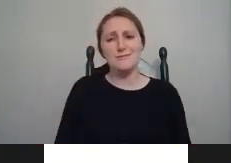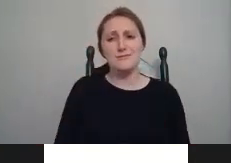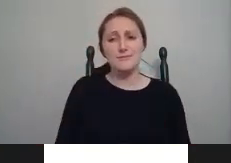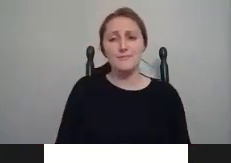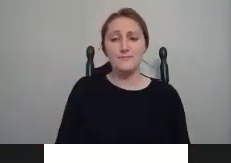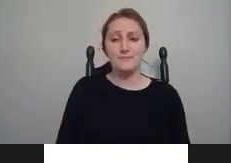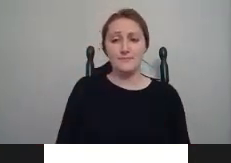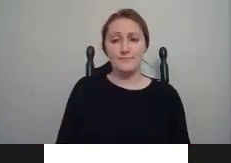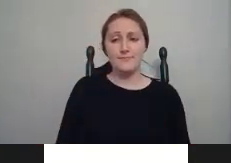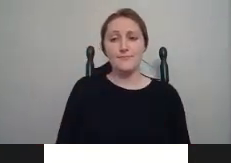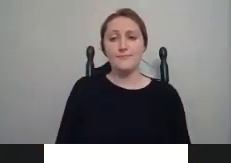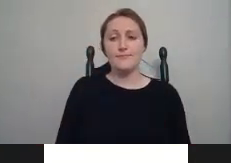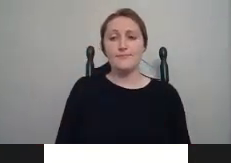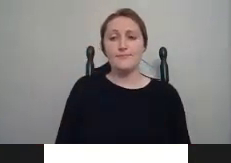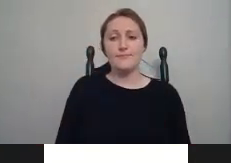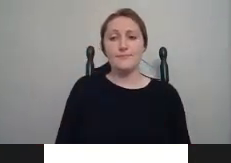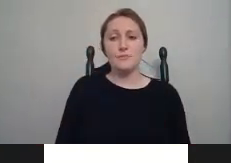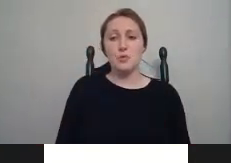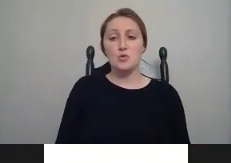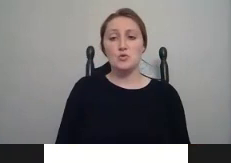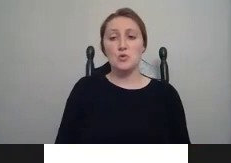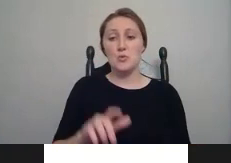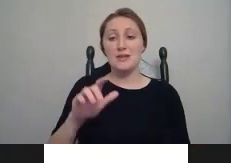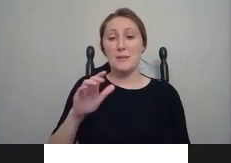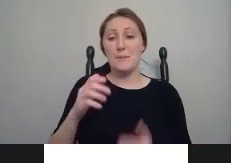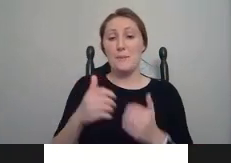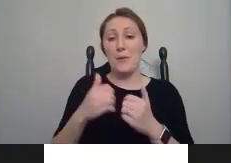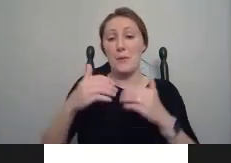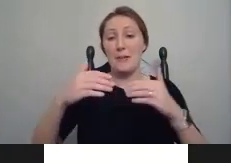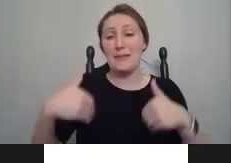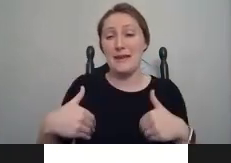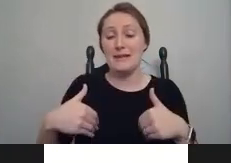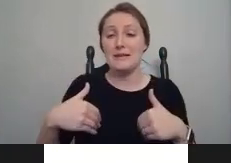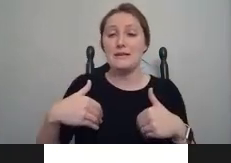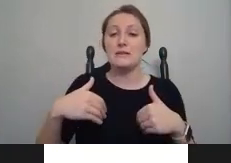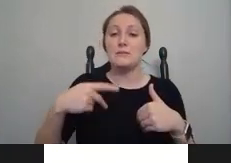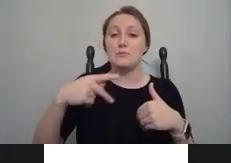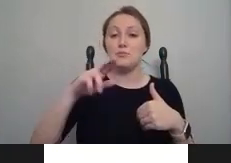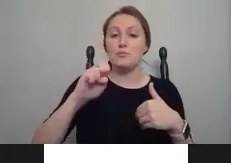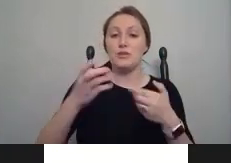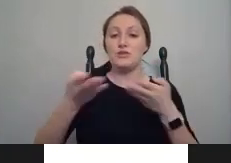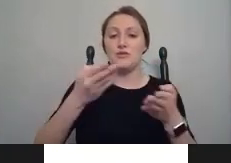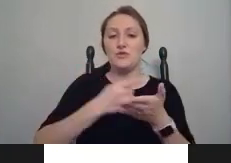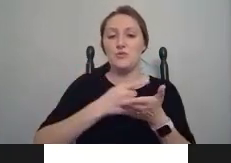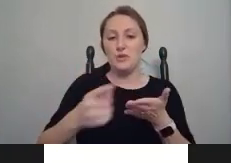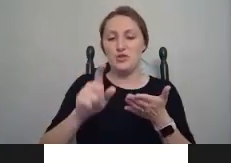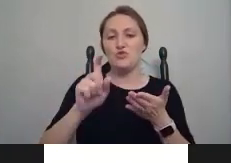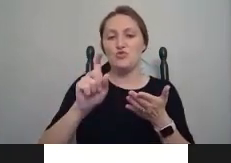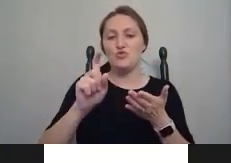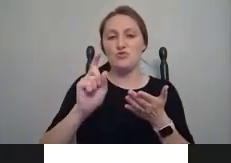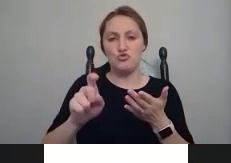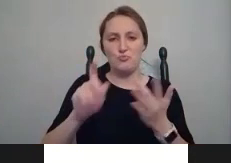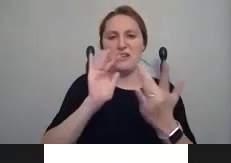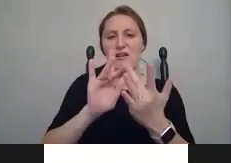would say at the very latest during pre-service week, everyone will have some contact with your teachers.